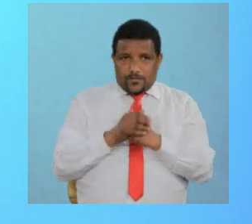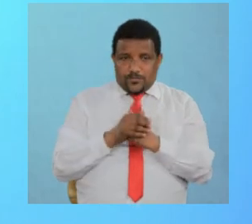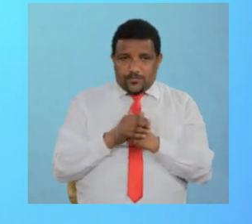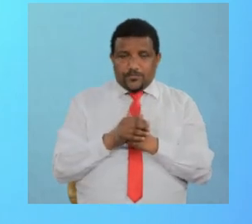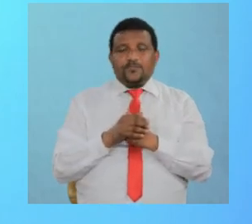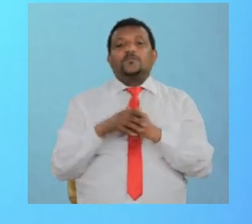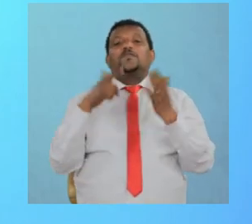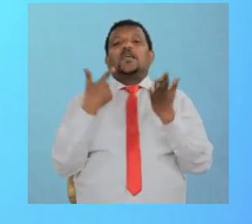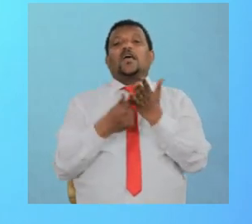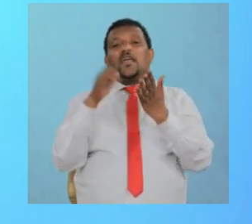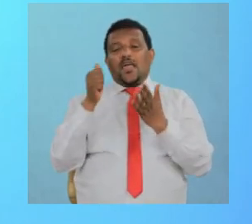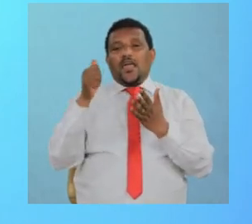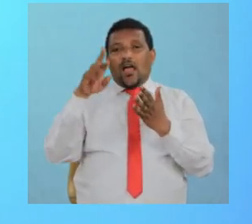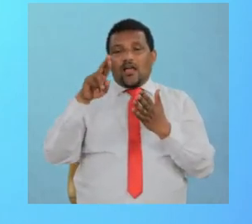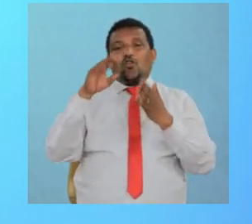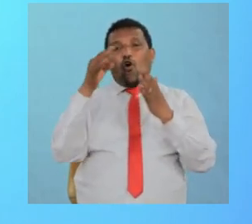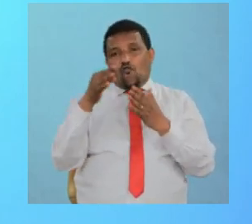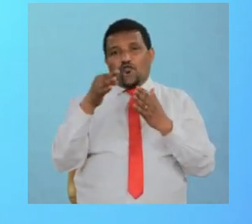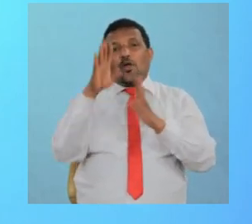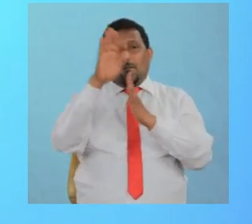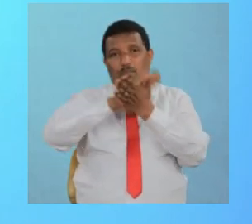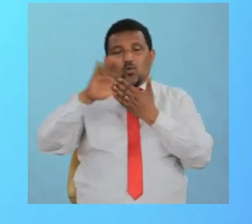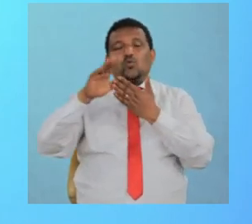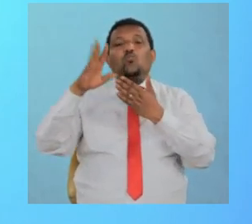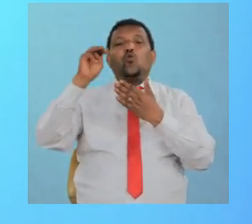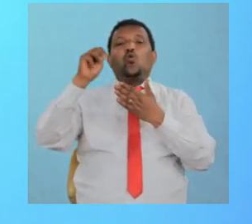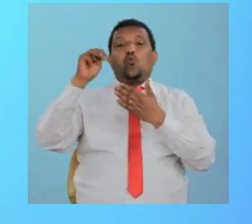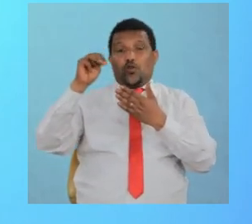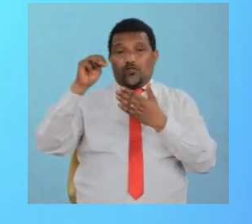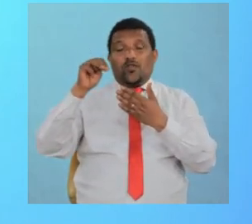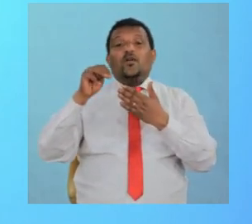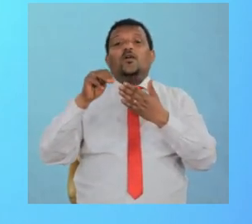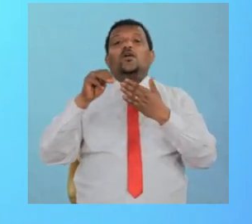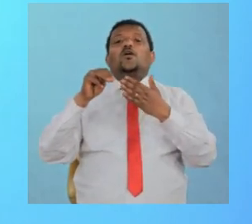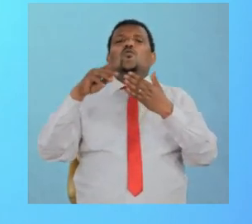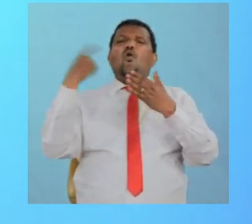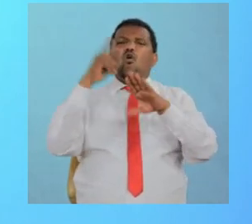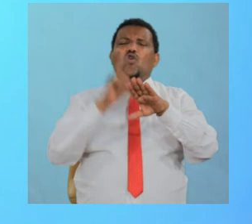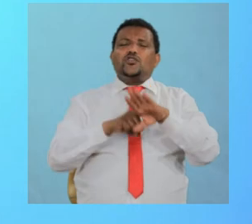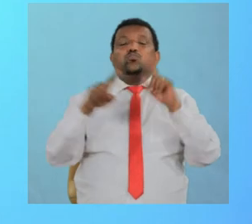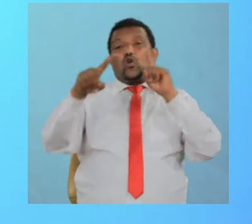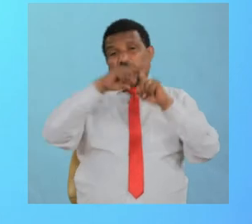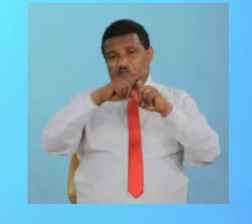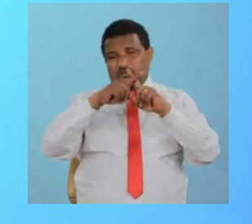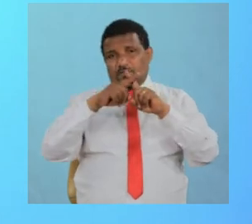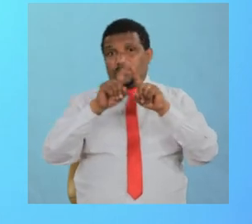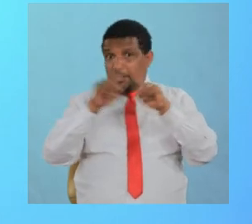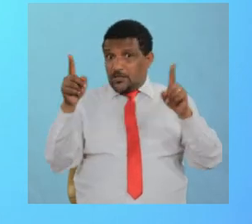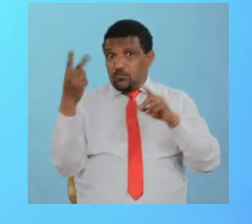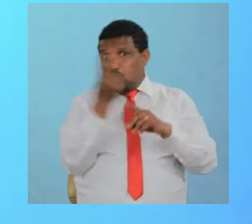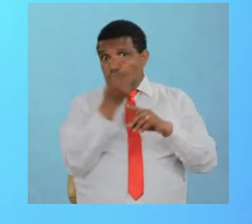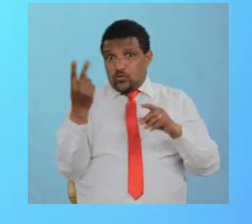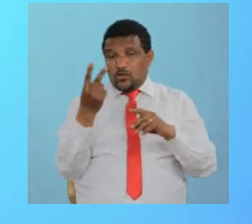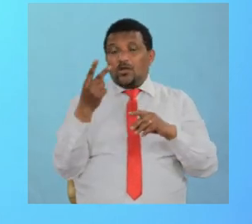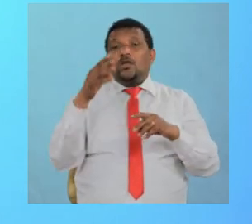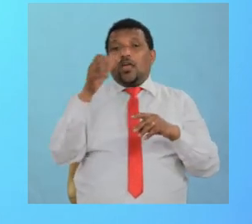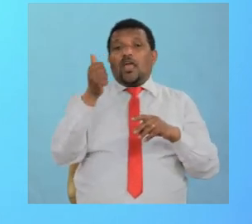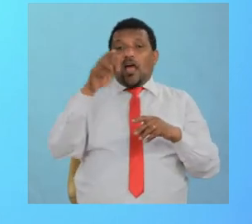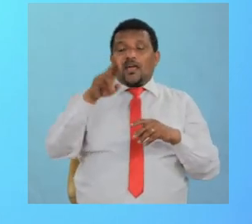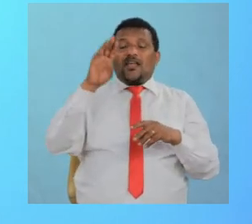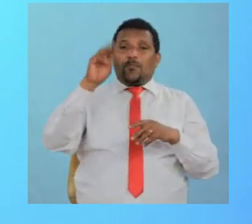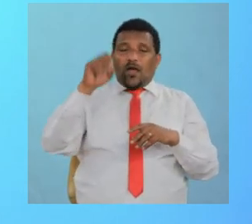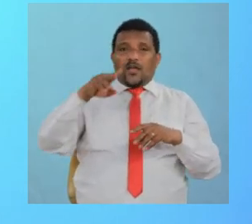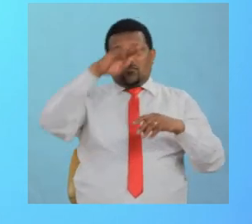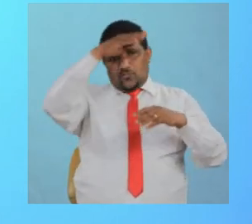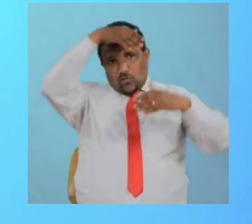negative, but the AR of pure monopolist is always positive. But both the AR and MR are